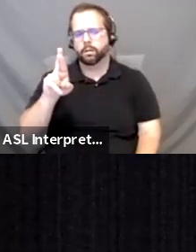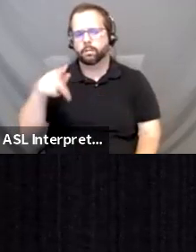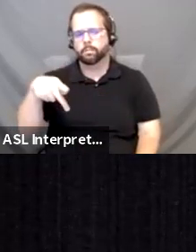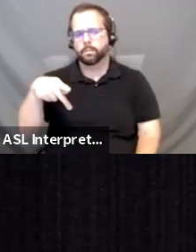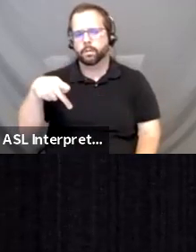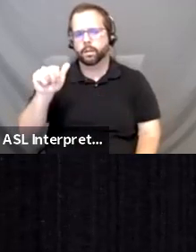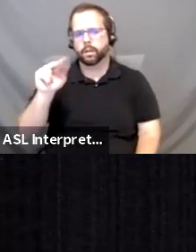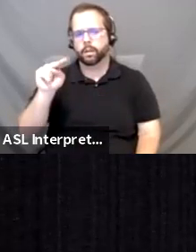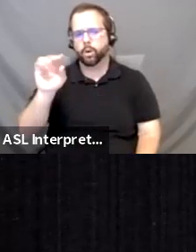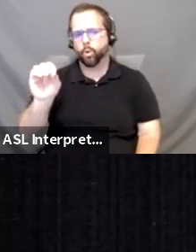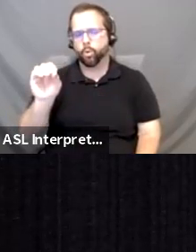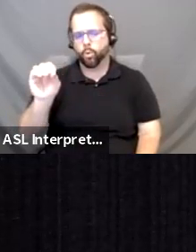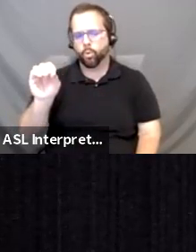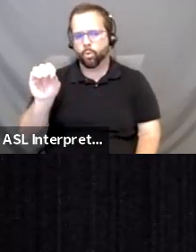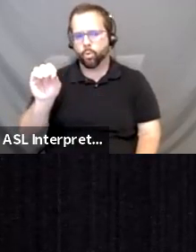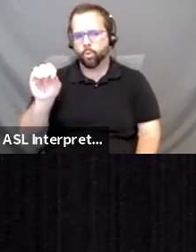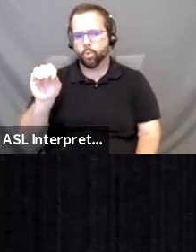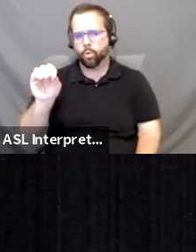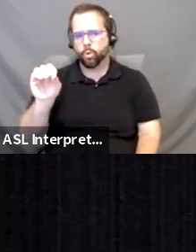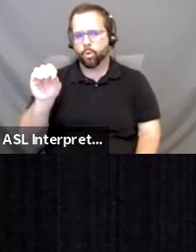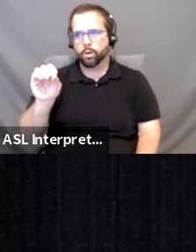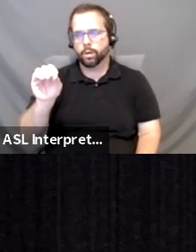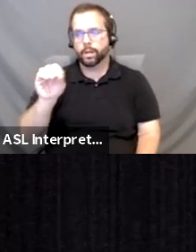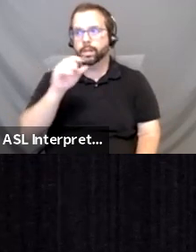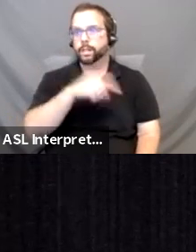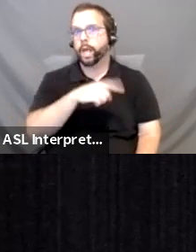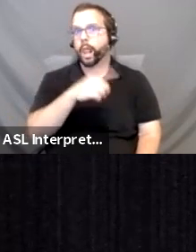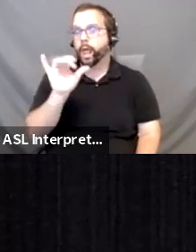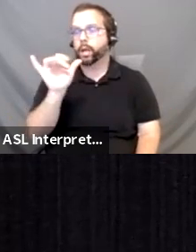AIRPANO. And it was kind of like taking a world tour. It